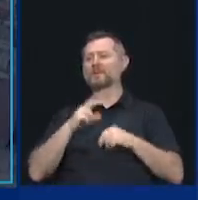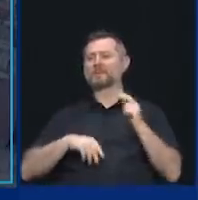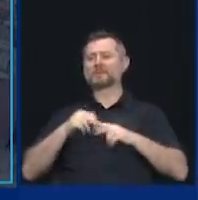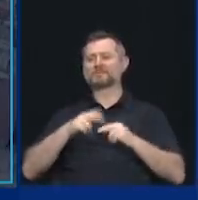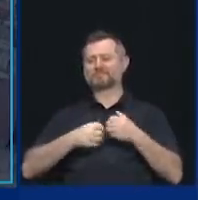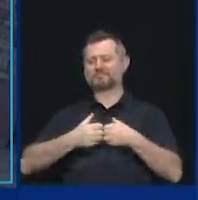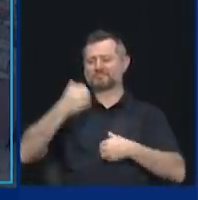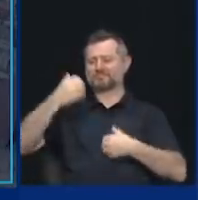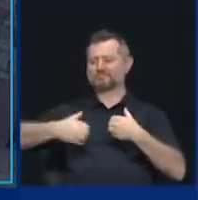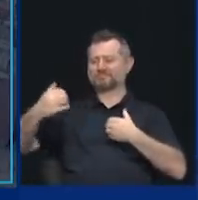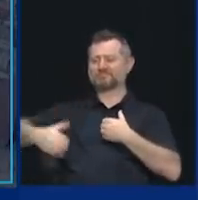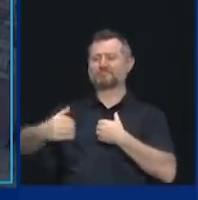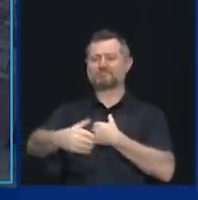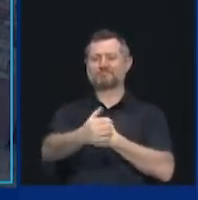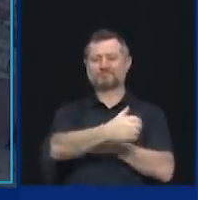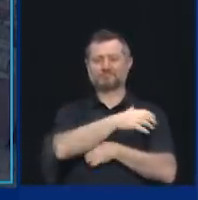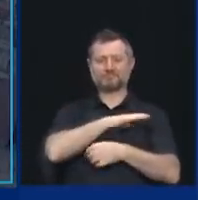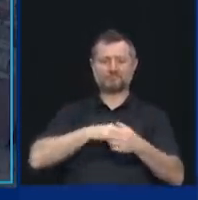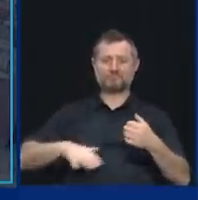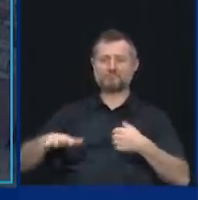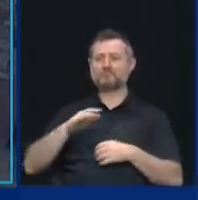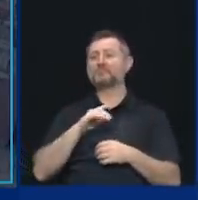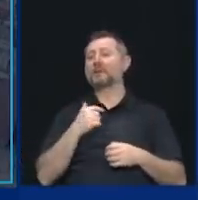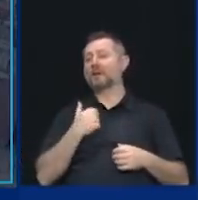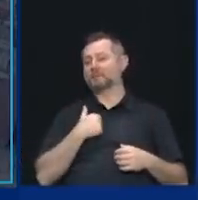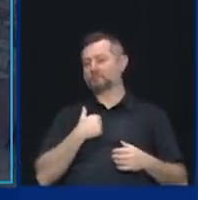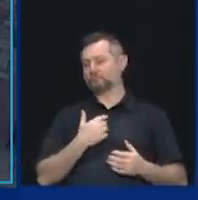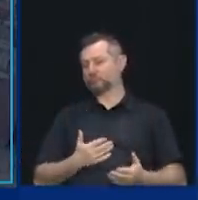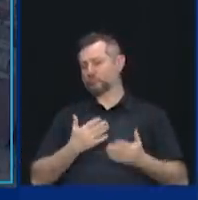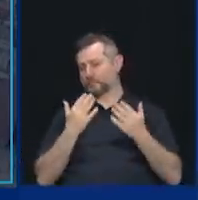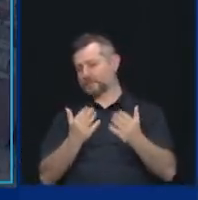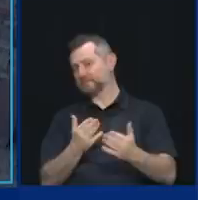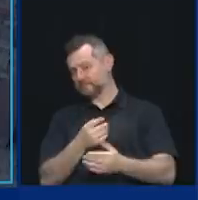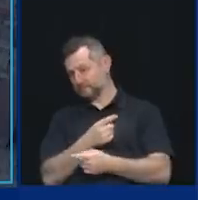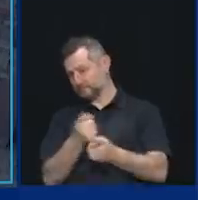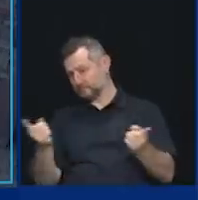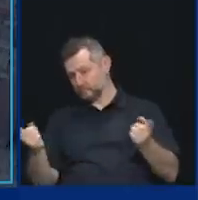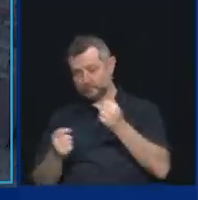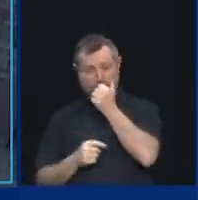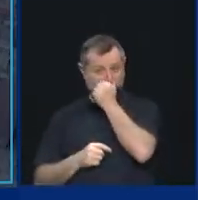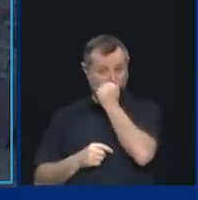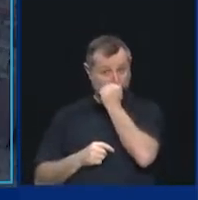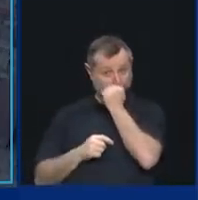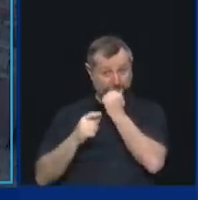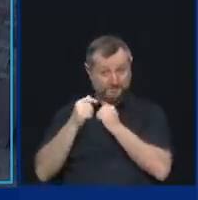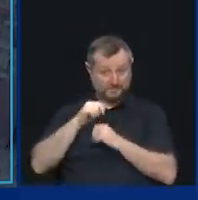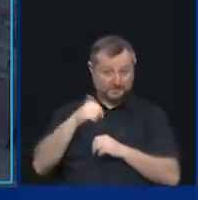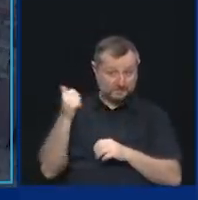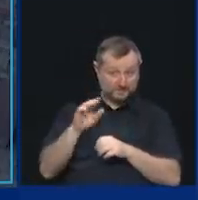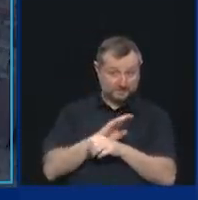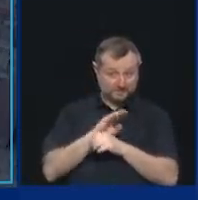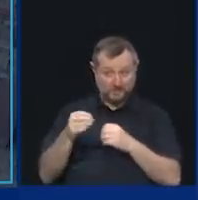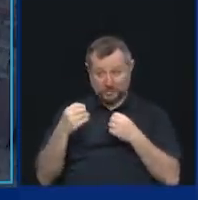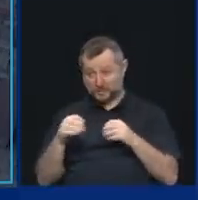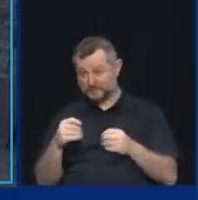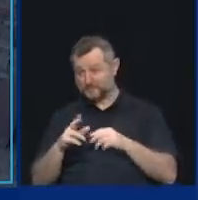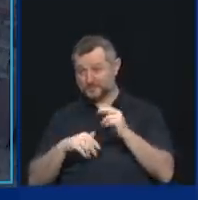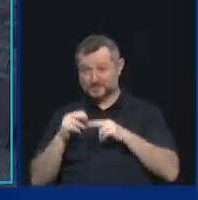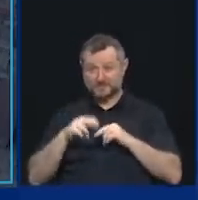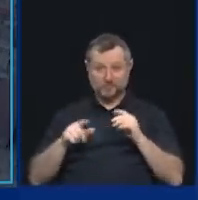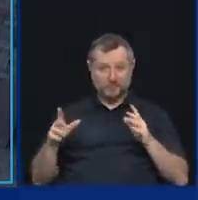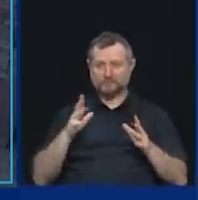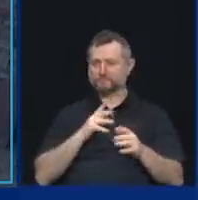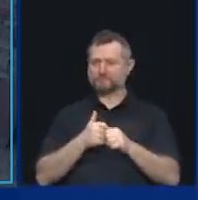the state. I recommend many office complexes follow this